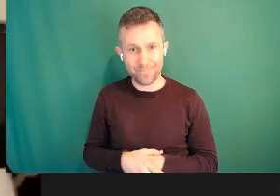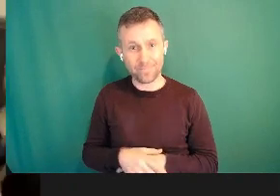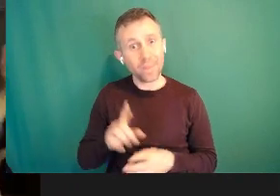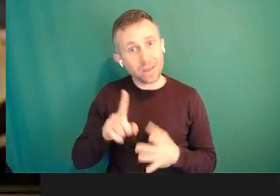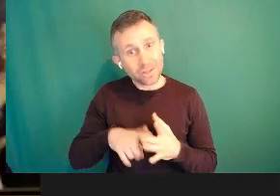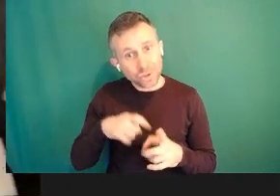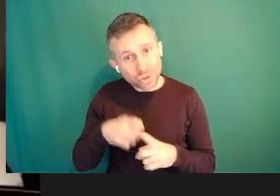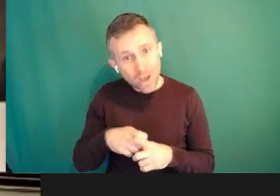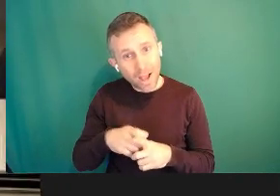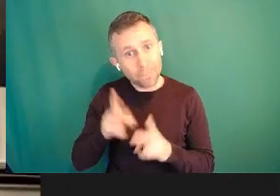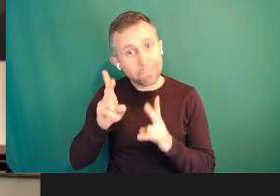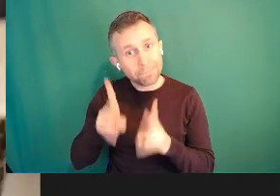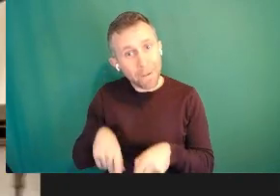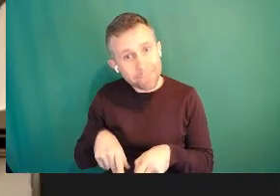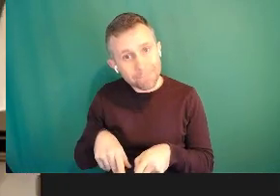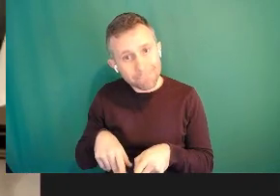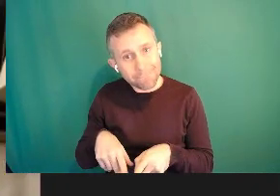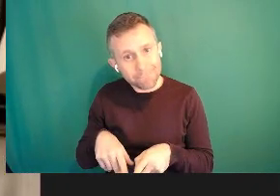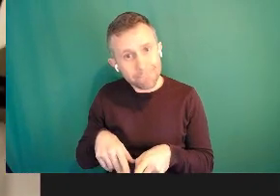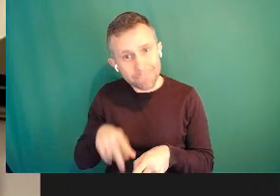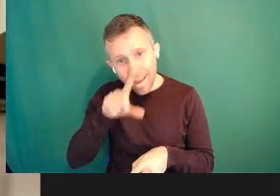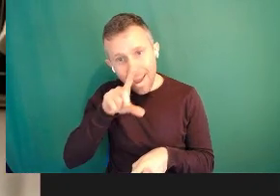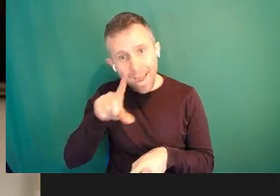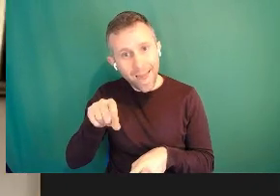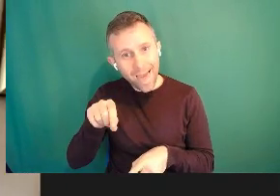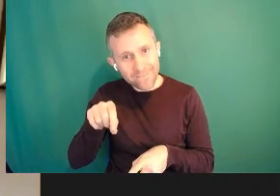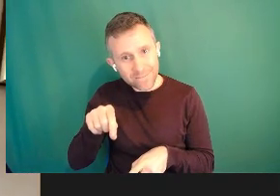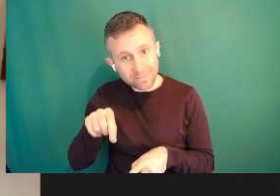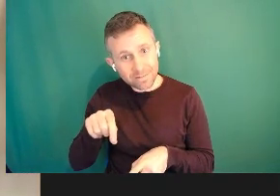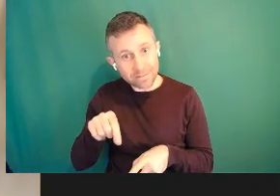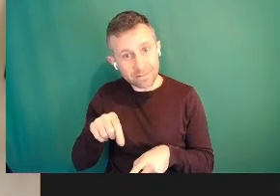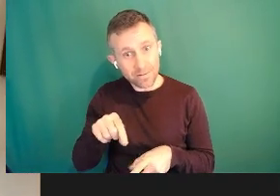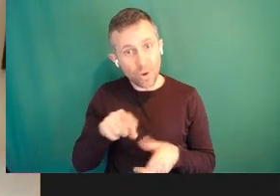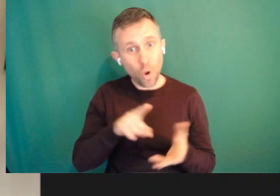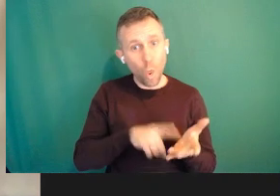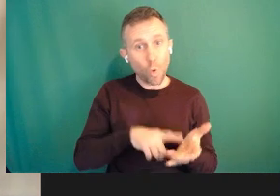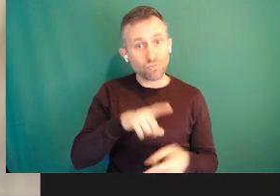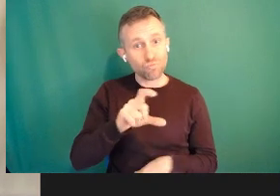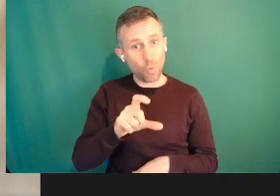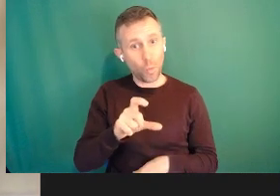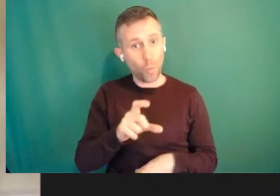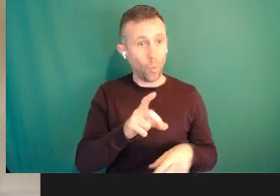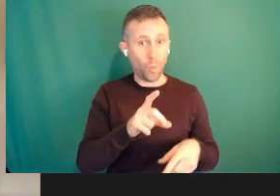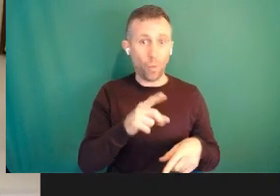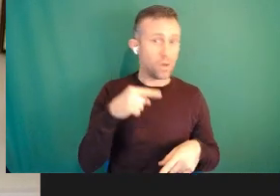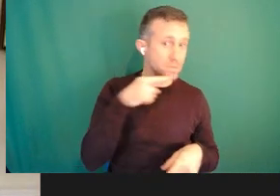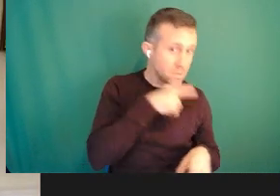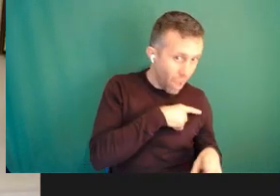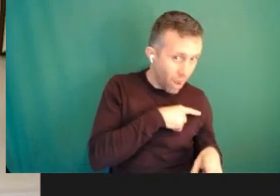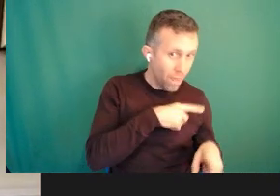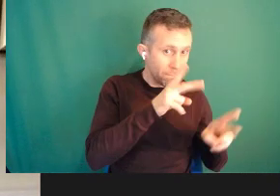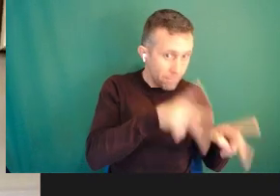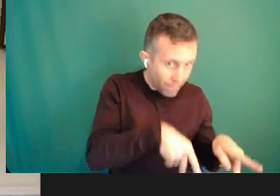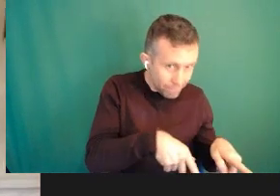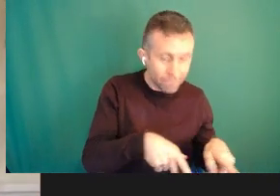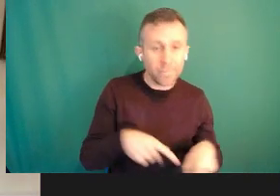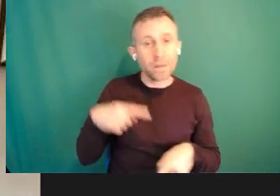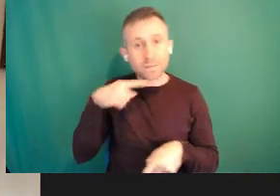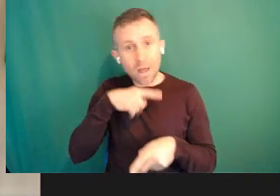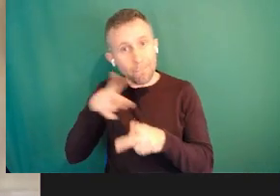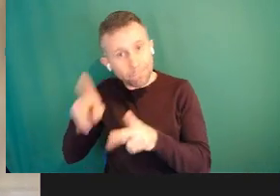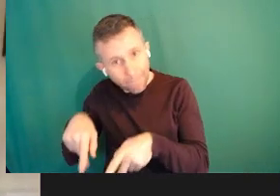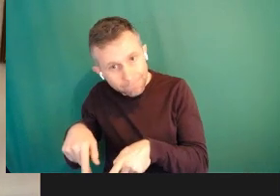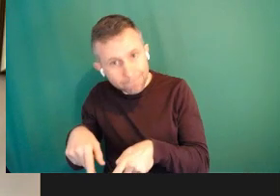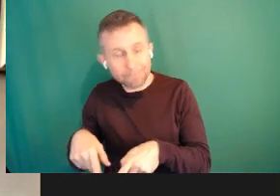Crewe, he had 2 sons, but both of them died at a very young age. We don't actually know what they died from, but probably some kind of